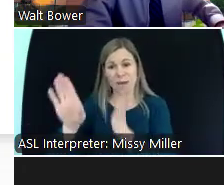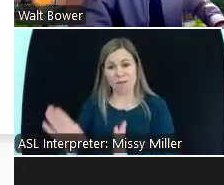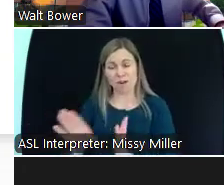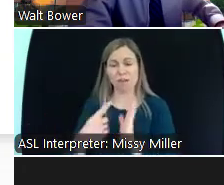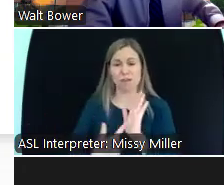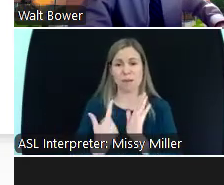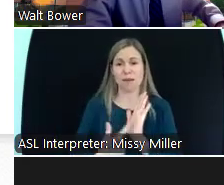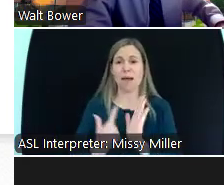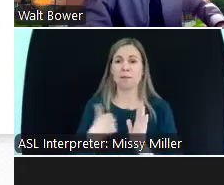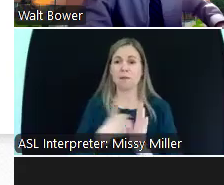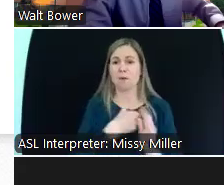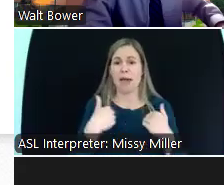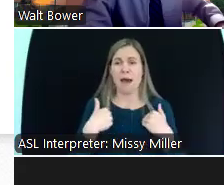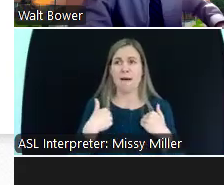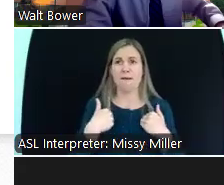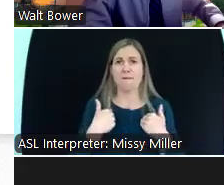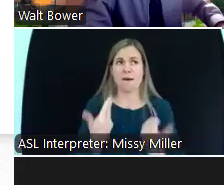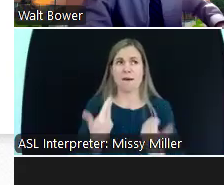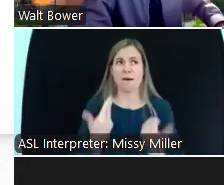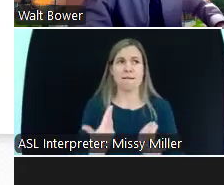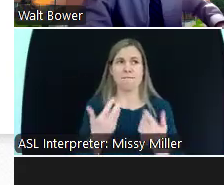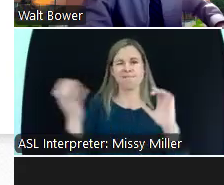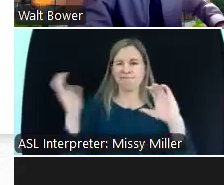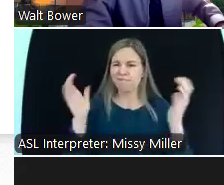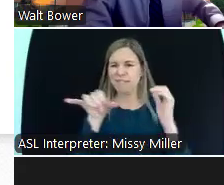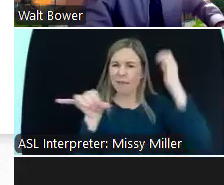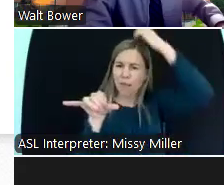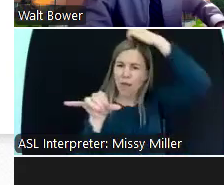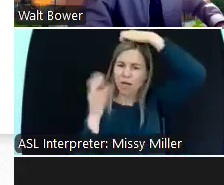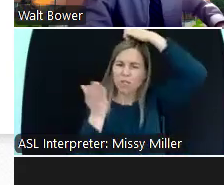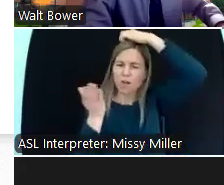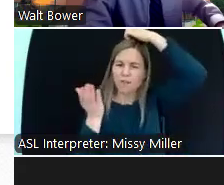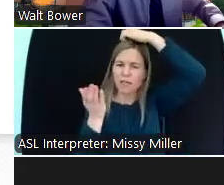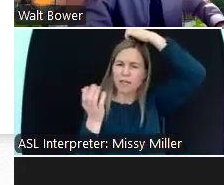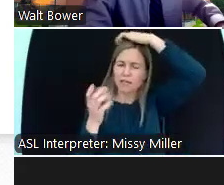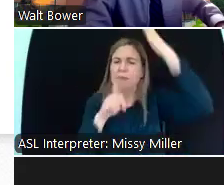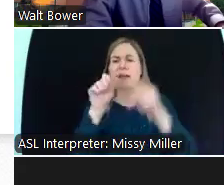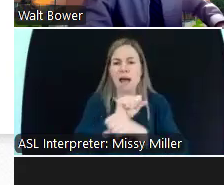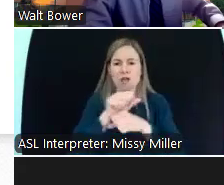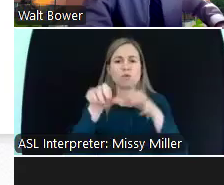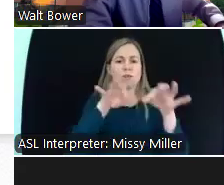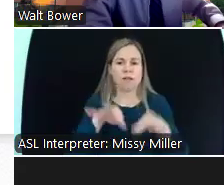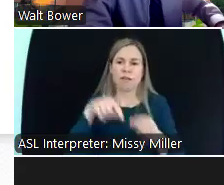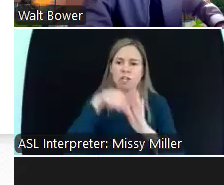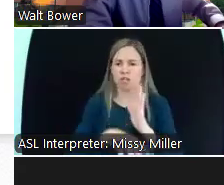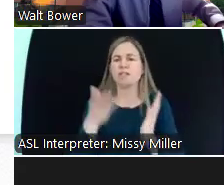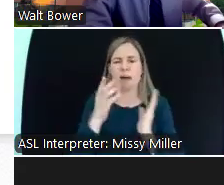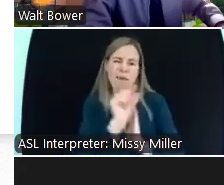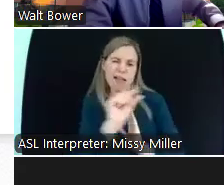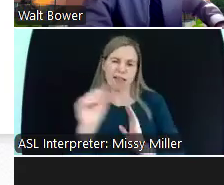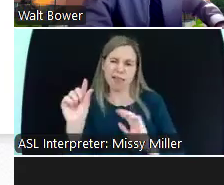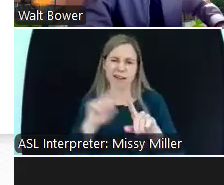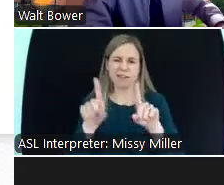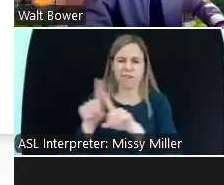have it's very similar services, but the definitions might vary slightly. So